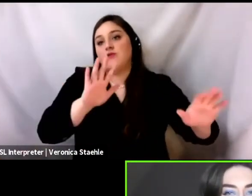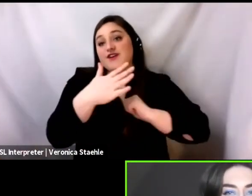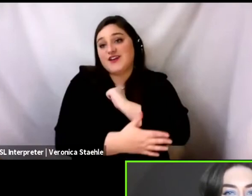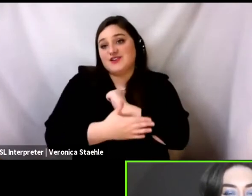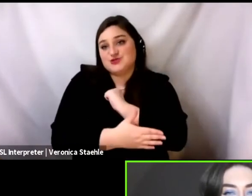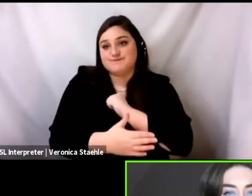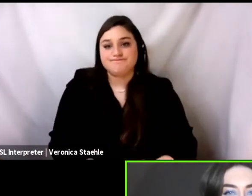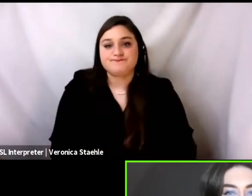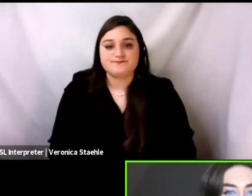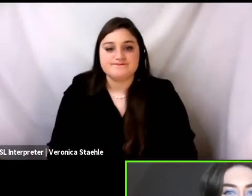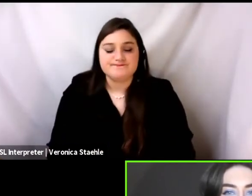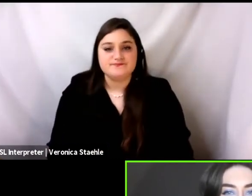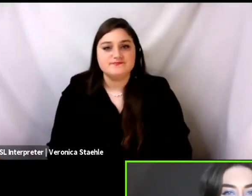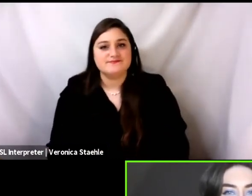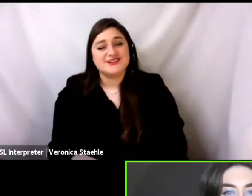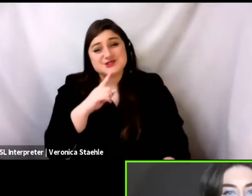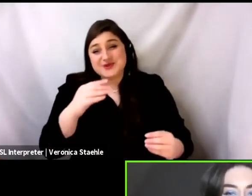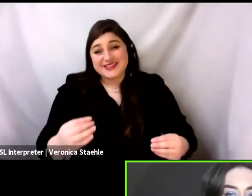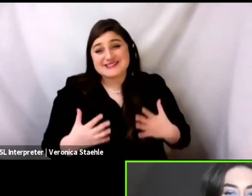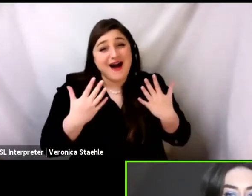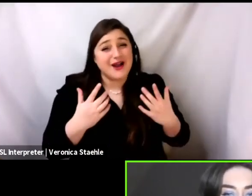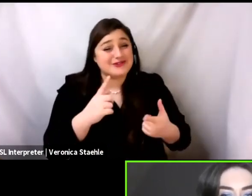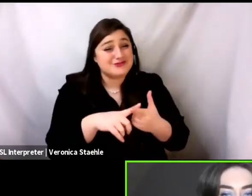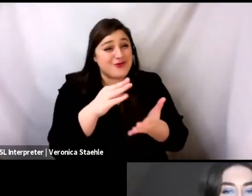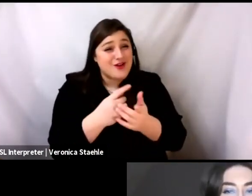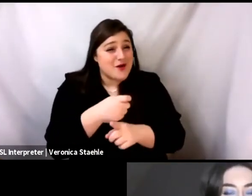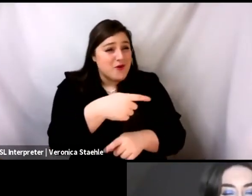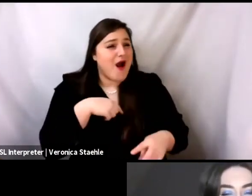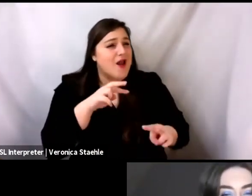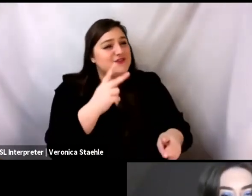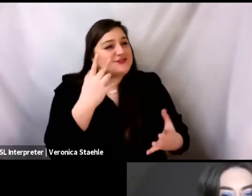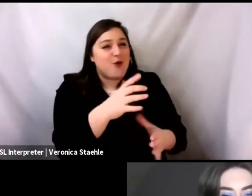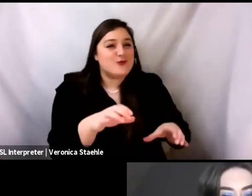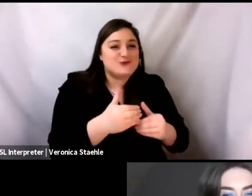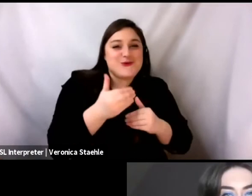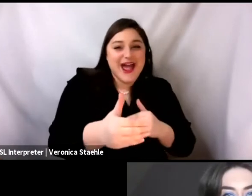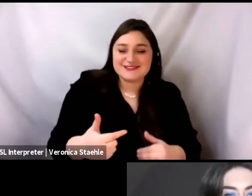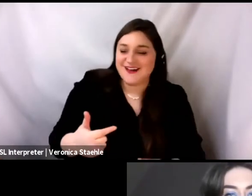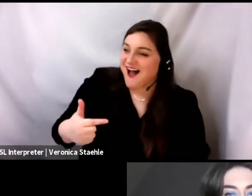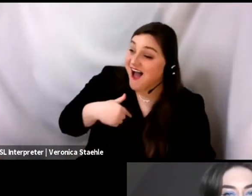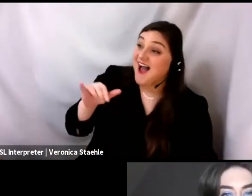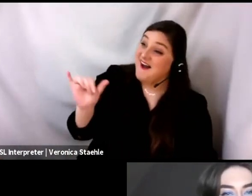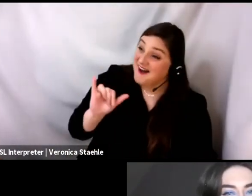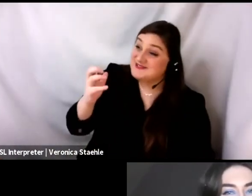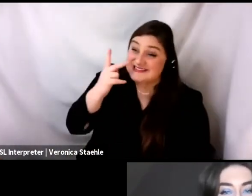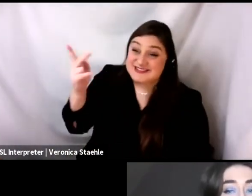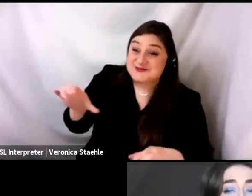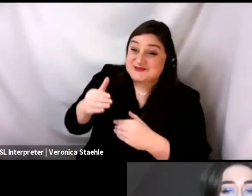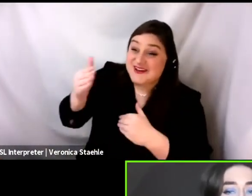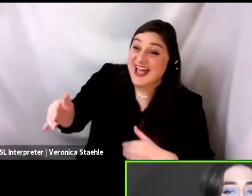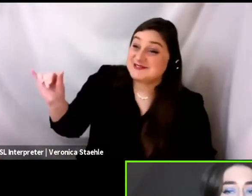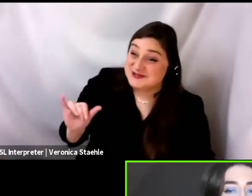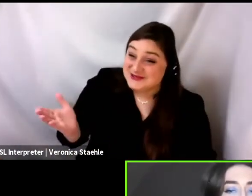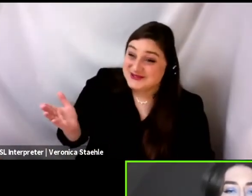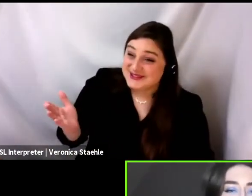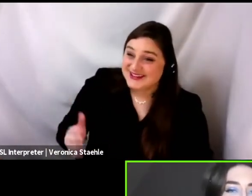actually. And I can't wait to see what else you do. Yeah, I can't wait to see what else you do also, Juno. Oh, I'm